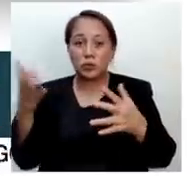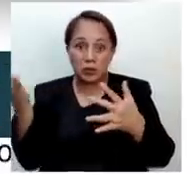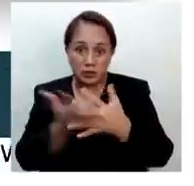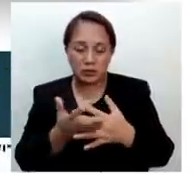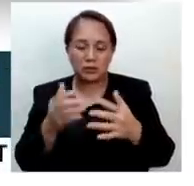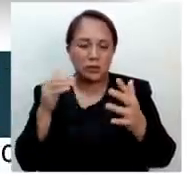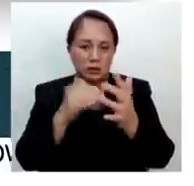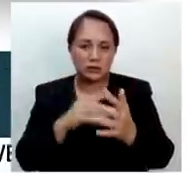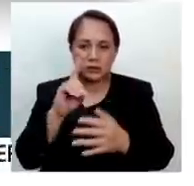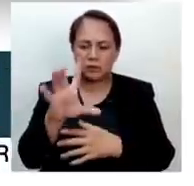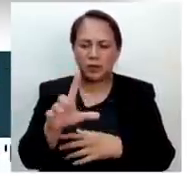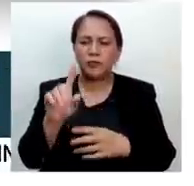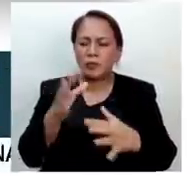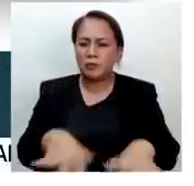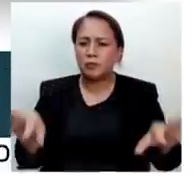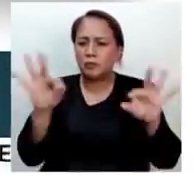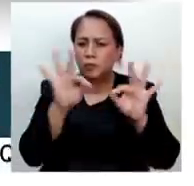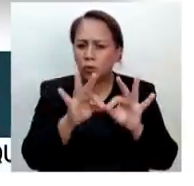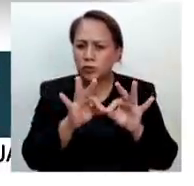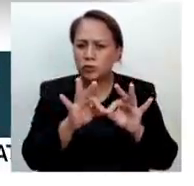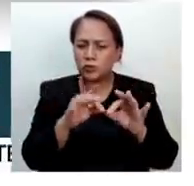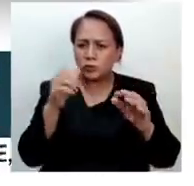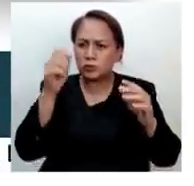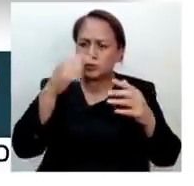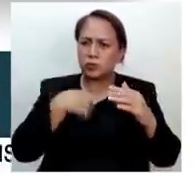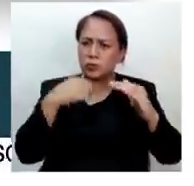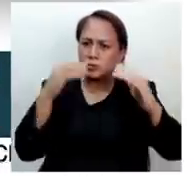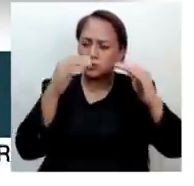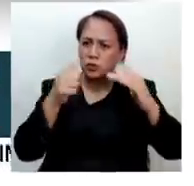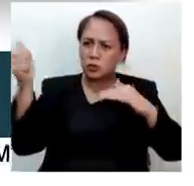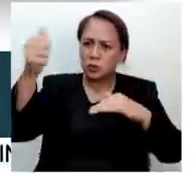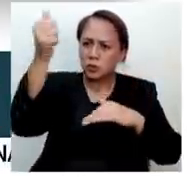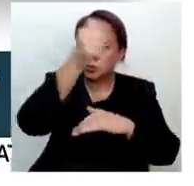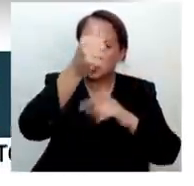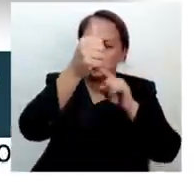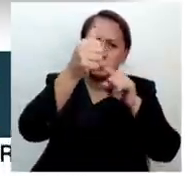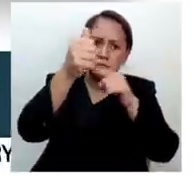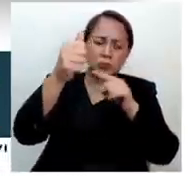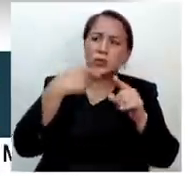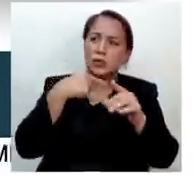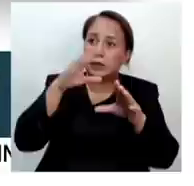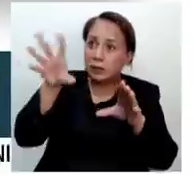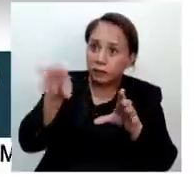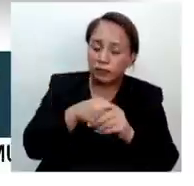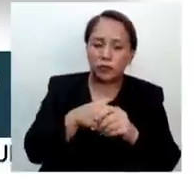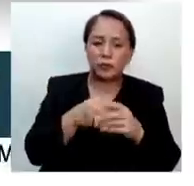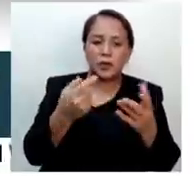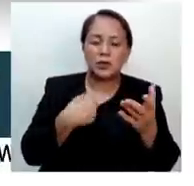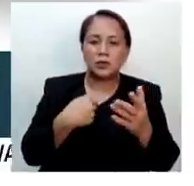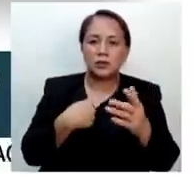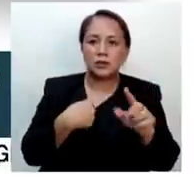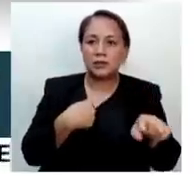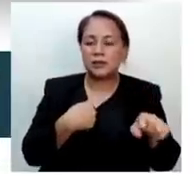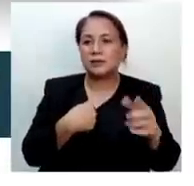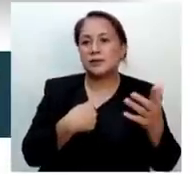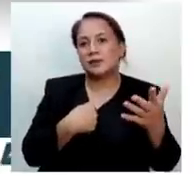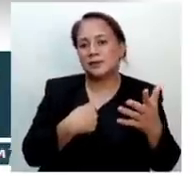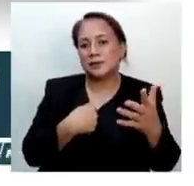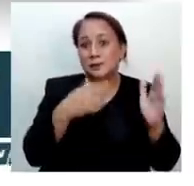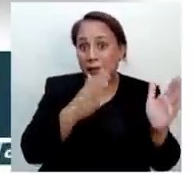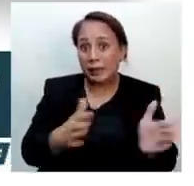to investigate their own ranks who have been involved in this sinister plot and the